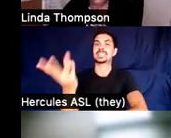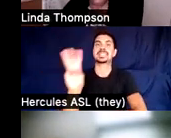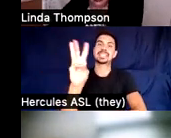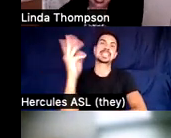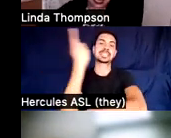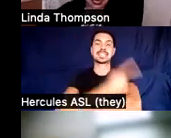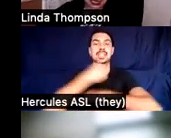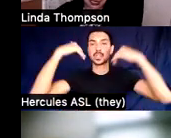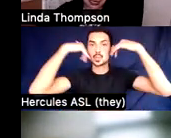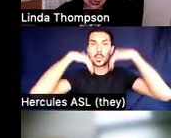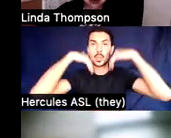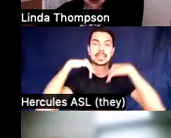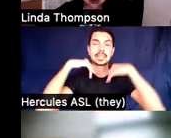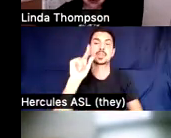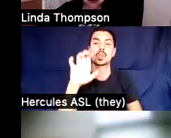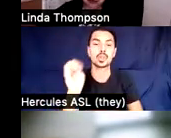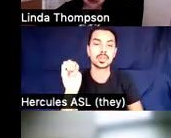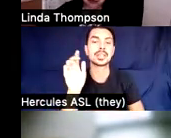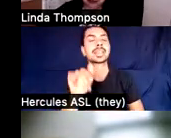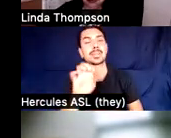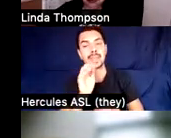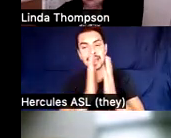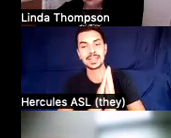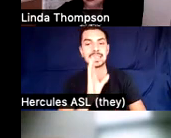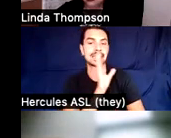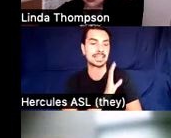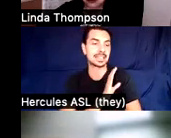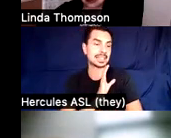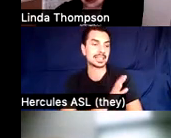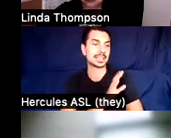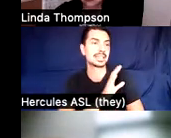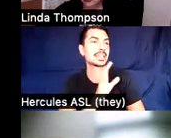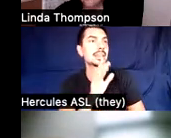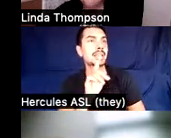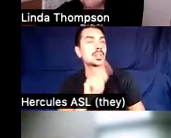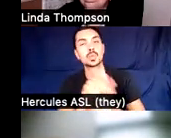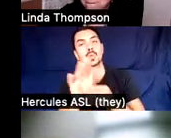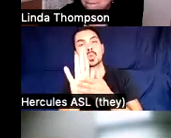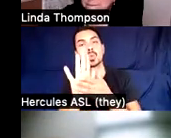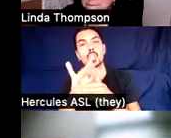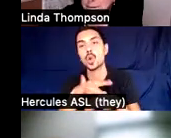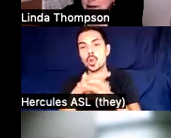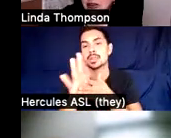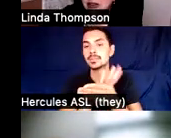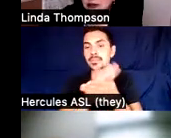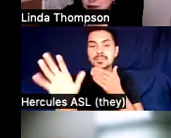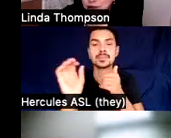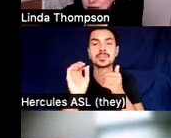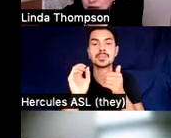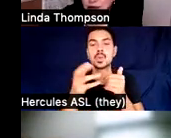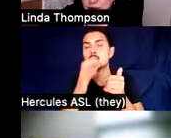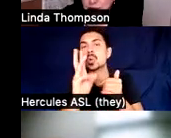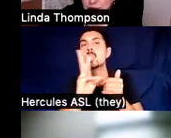as asking a Kleenex from the earth to help wash you off, right? Or being intentional about drinking water. That's